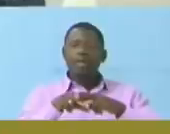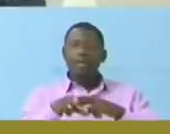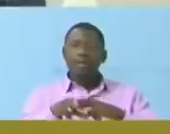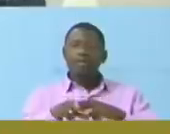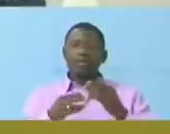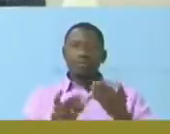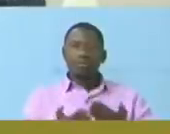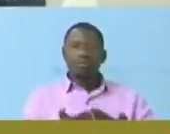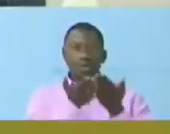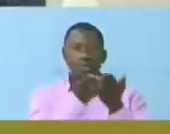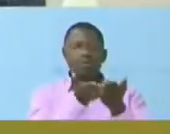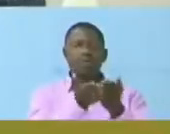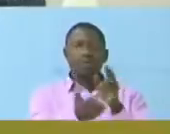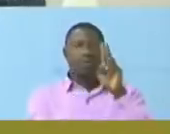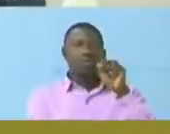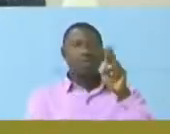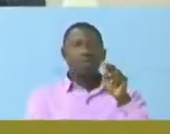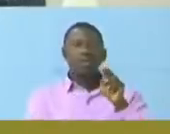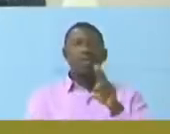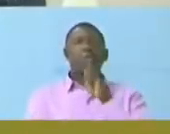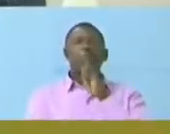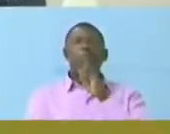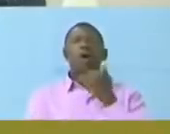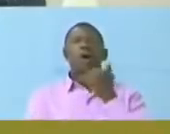Who asked you to submit it to the UN